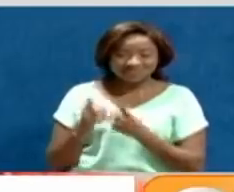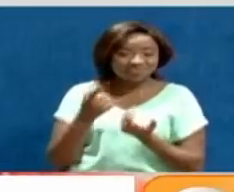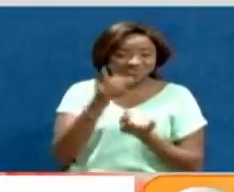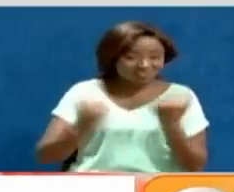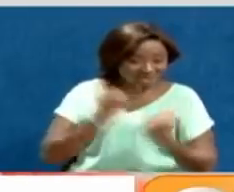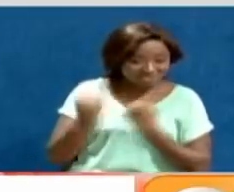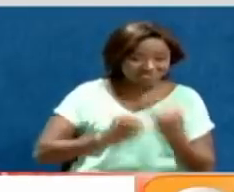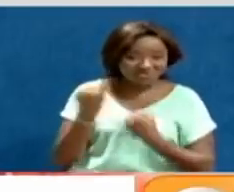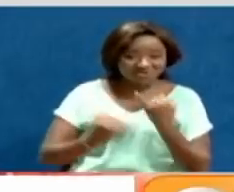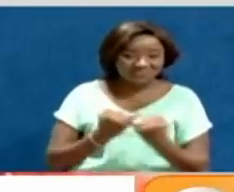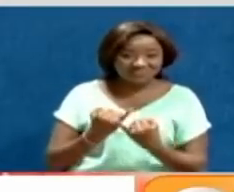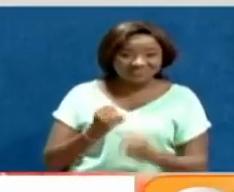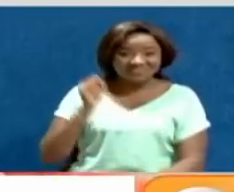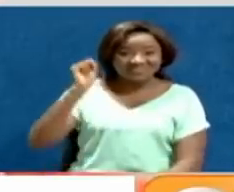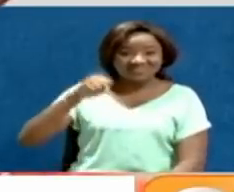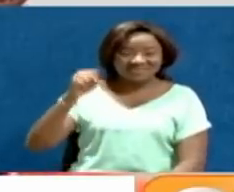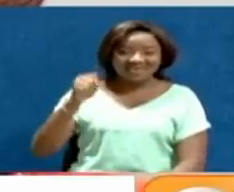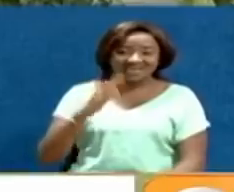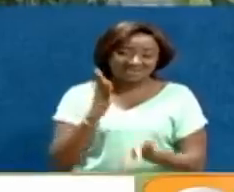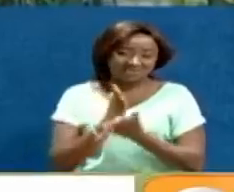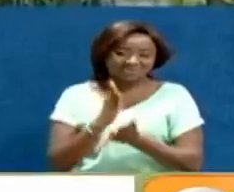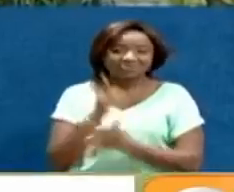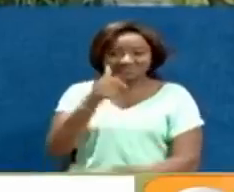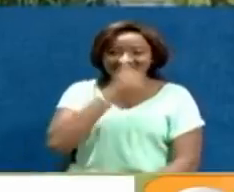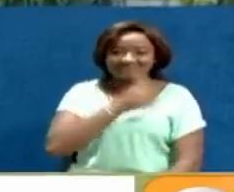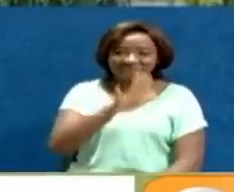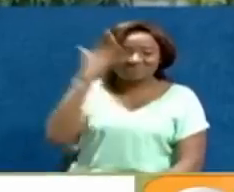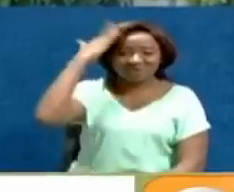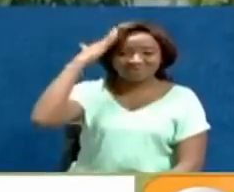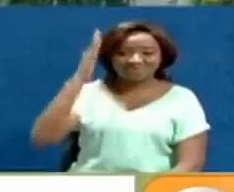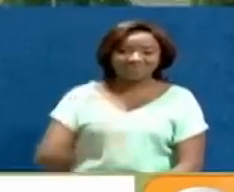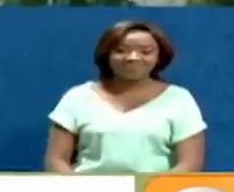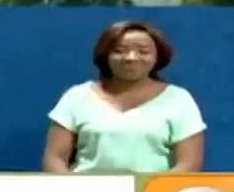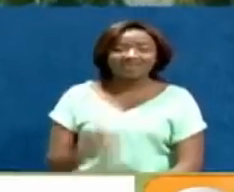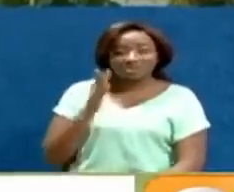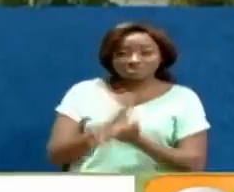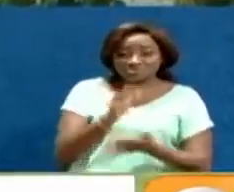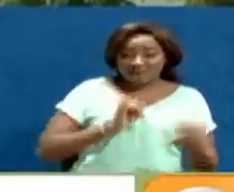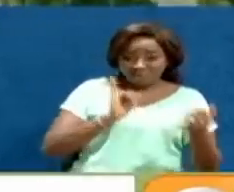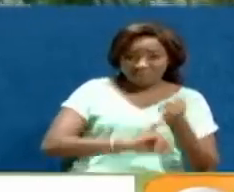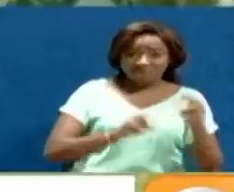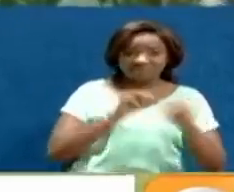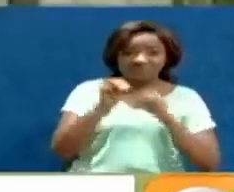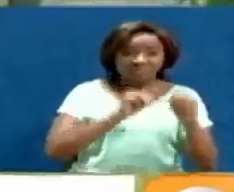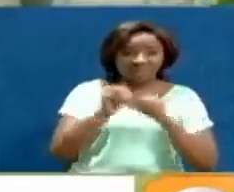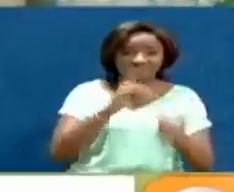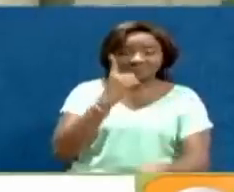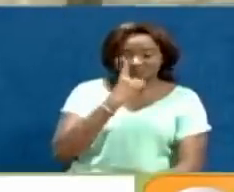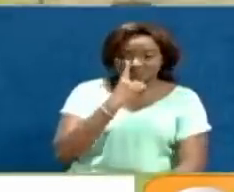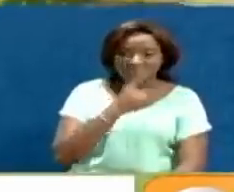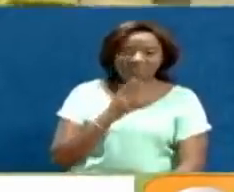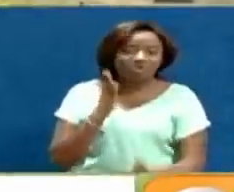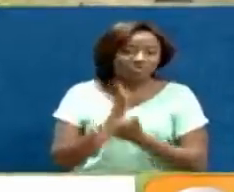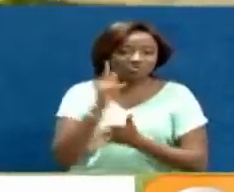and you really enjoy it. I think that's her secret. As the manager of the home, she takes care of their investments,